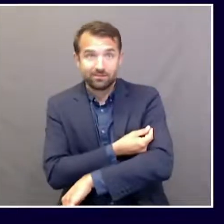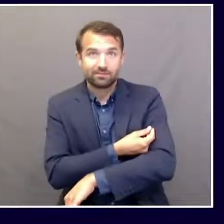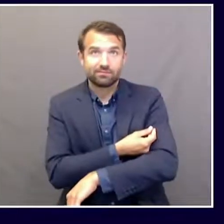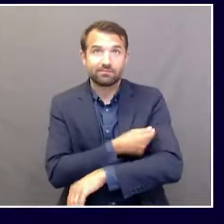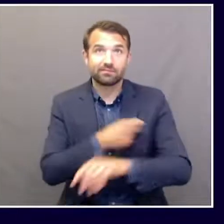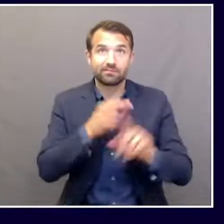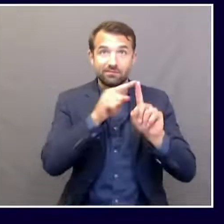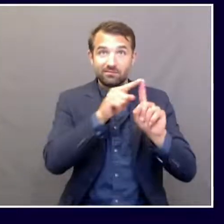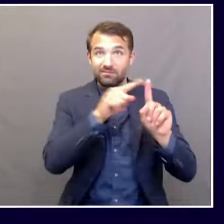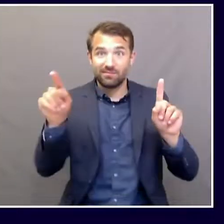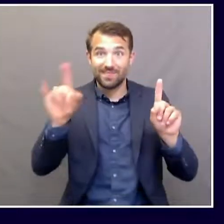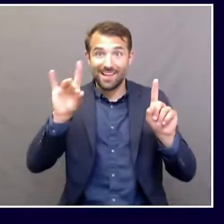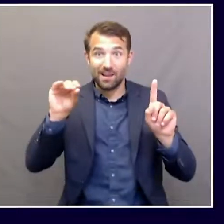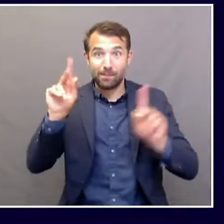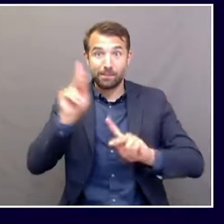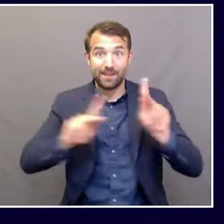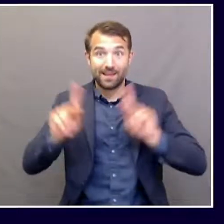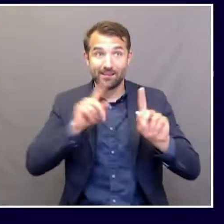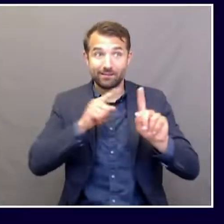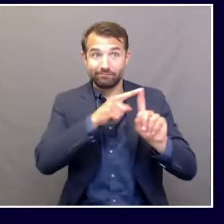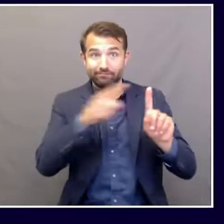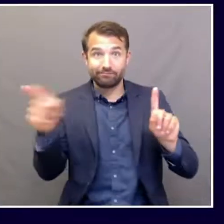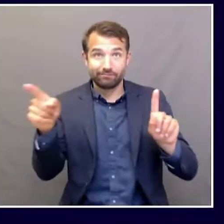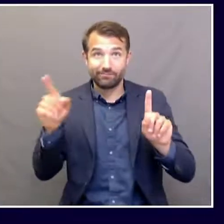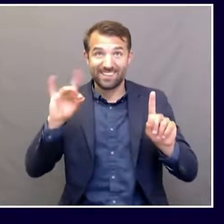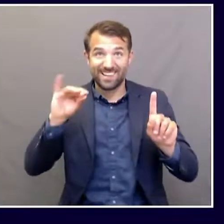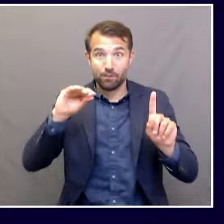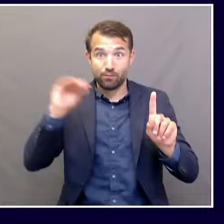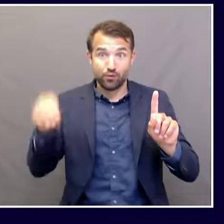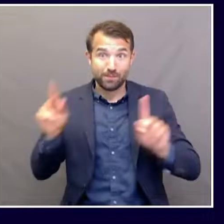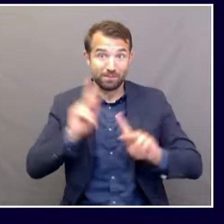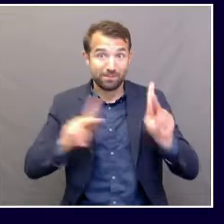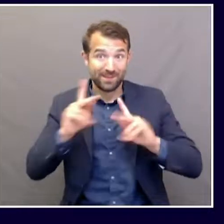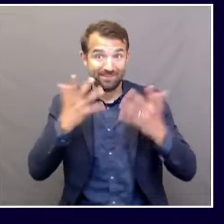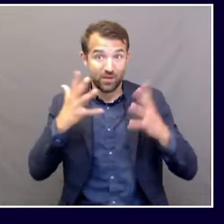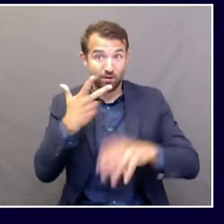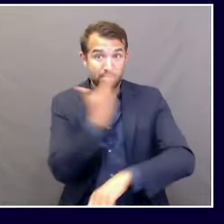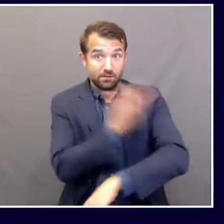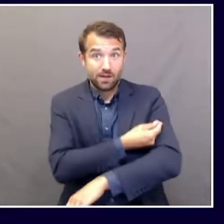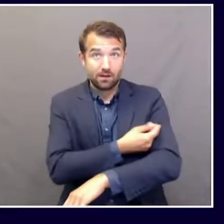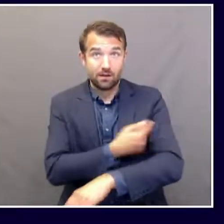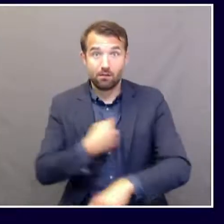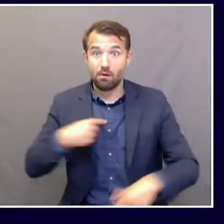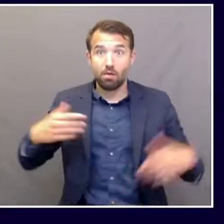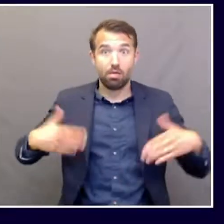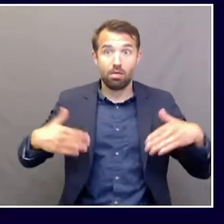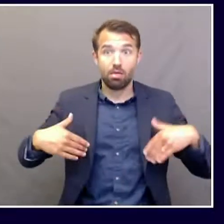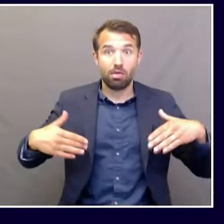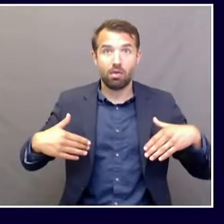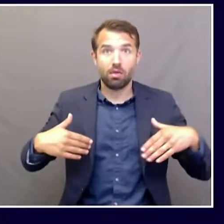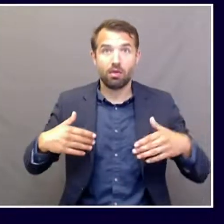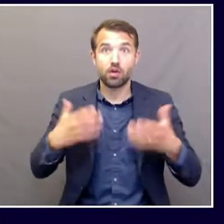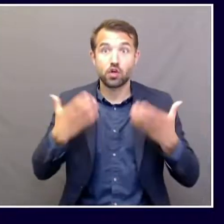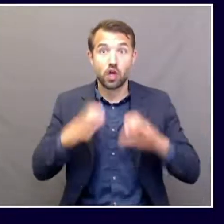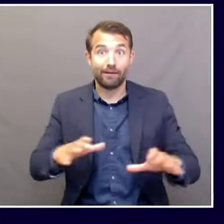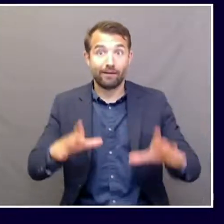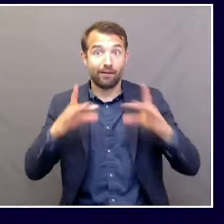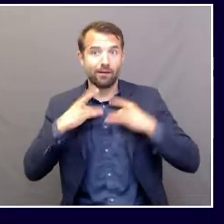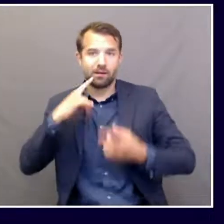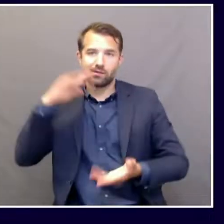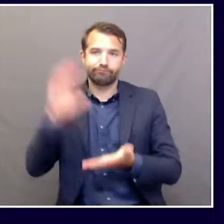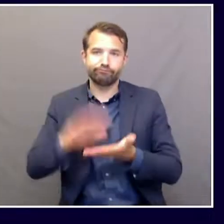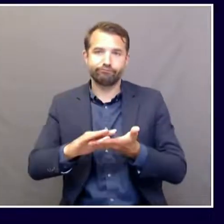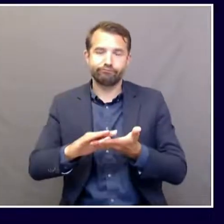confer immunity to the unvaccinated because the virus has nowhere to run. That doesn't mean that COVID goes